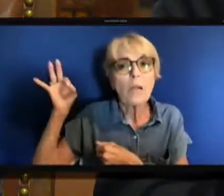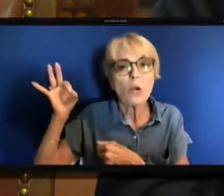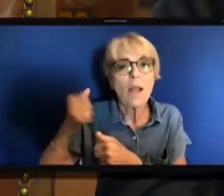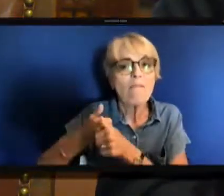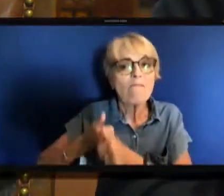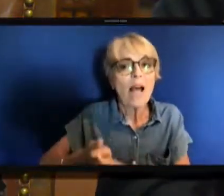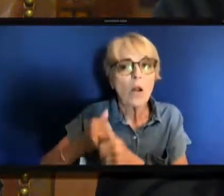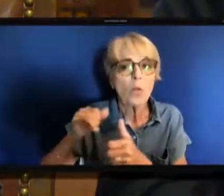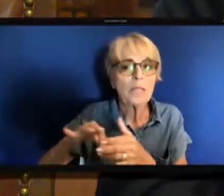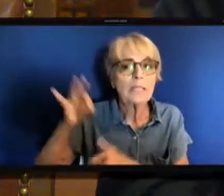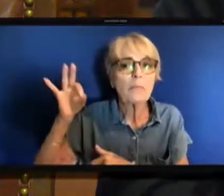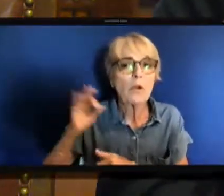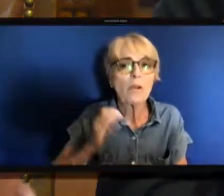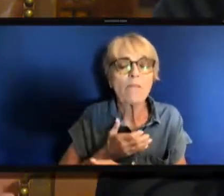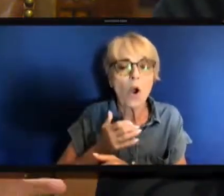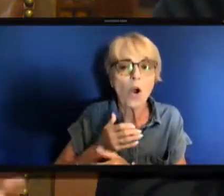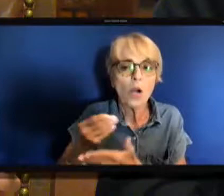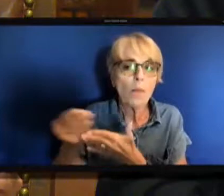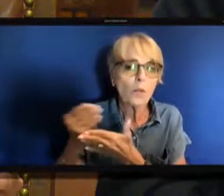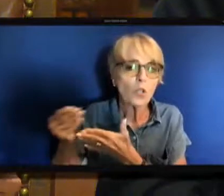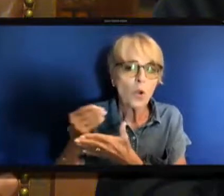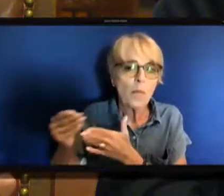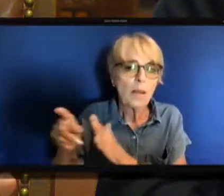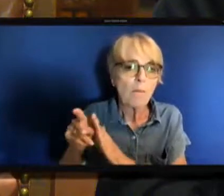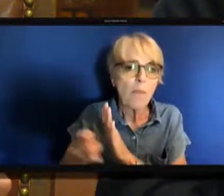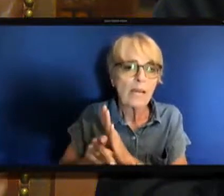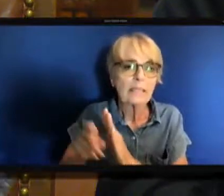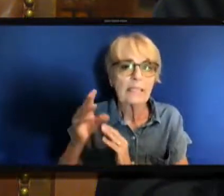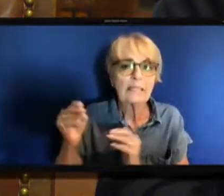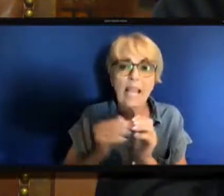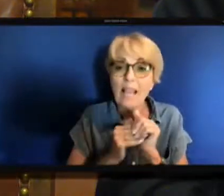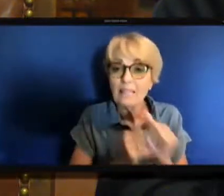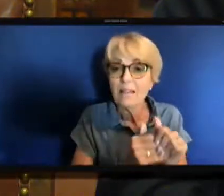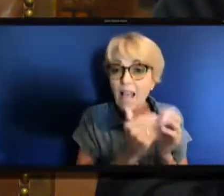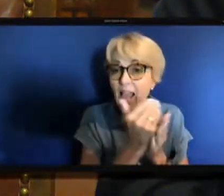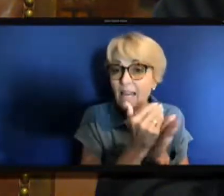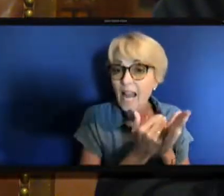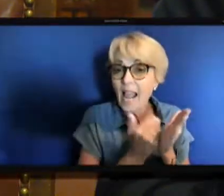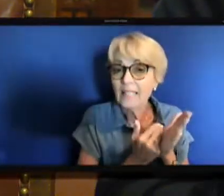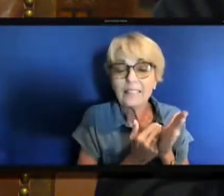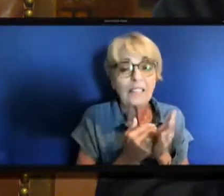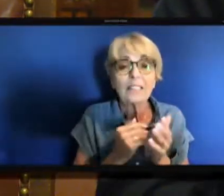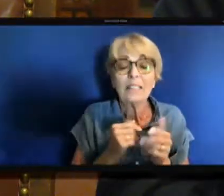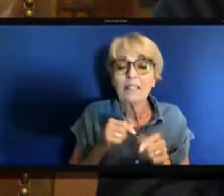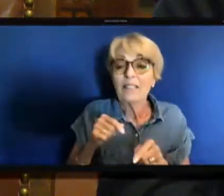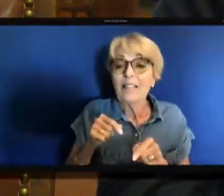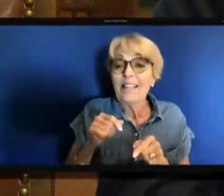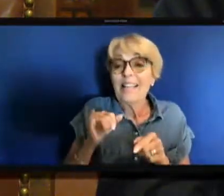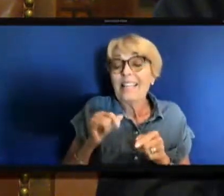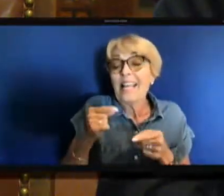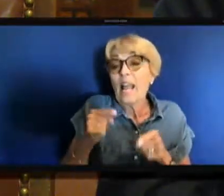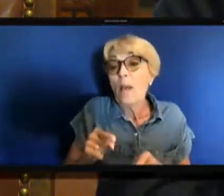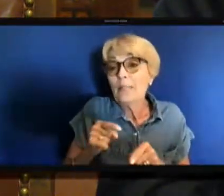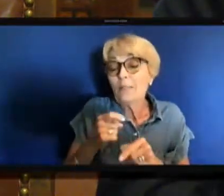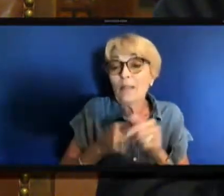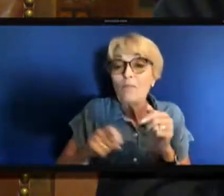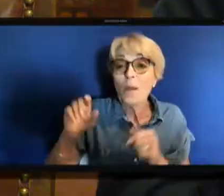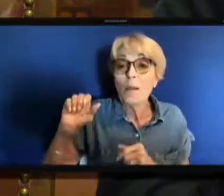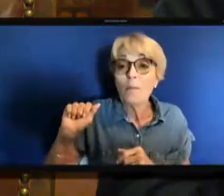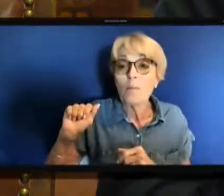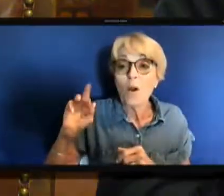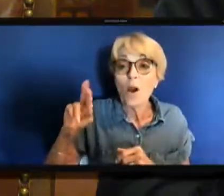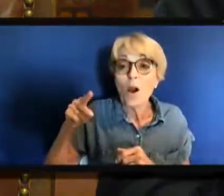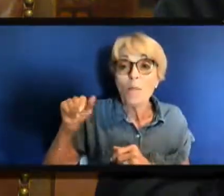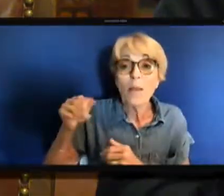spirit of our procurement policies and guidelines. And if just because this happens to be from ARPA and as a federal